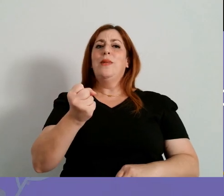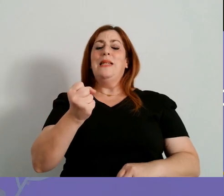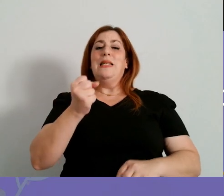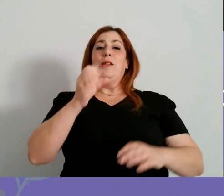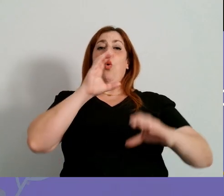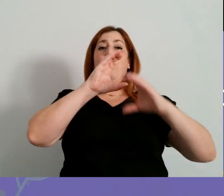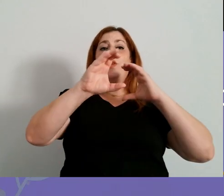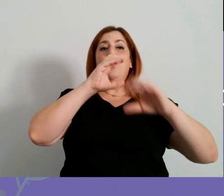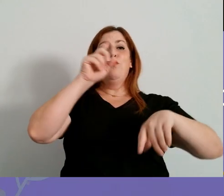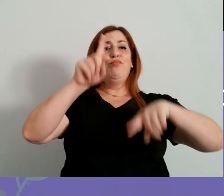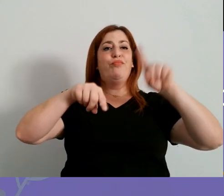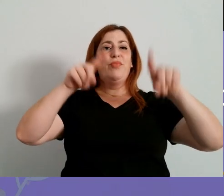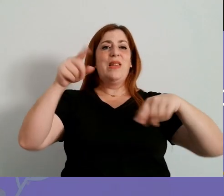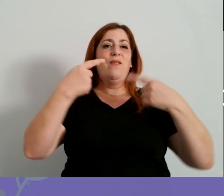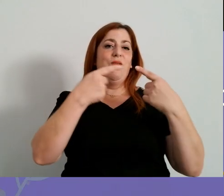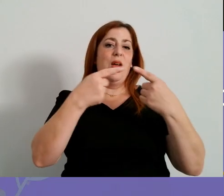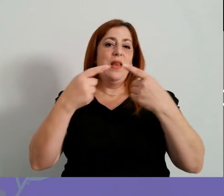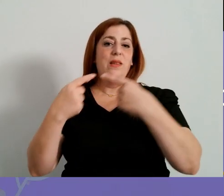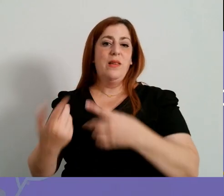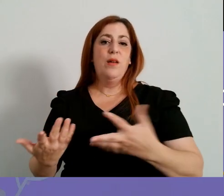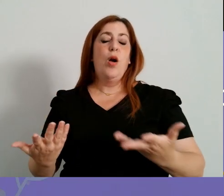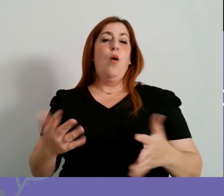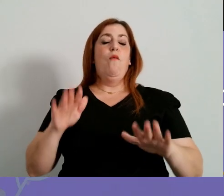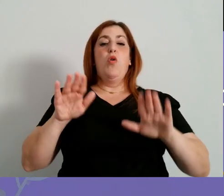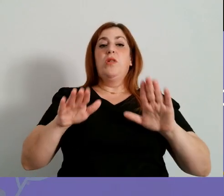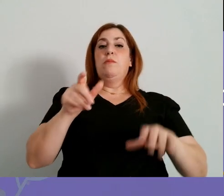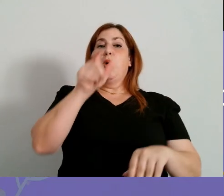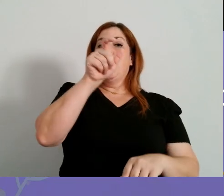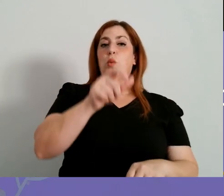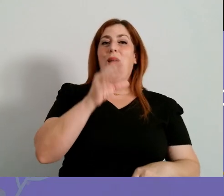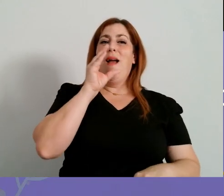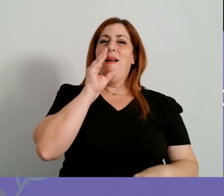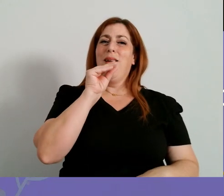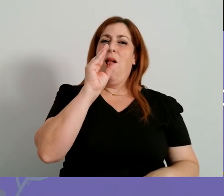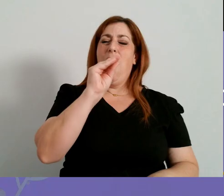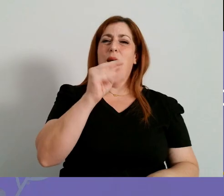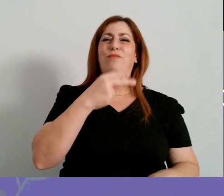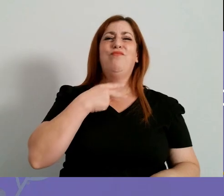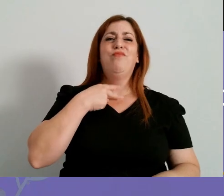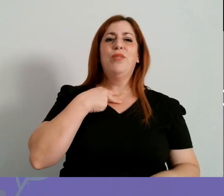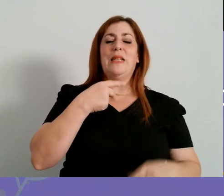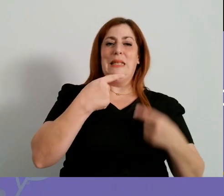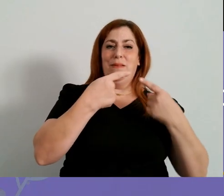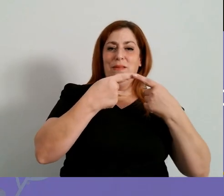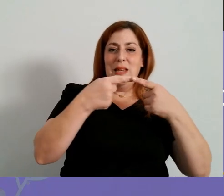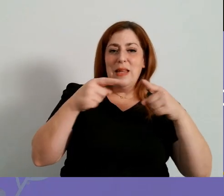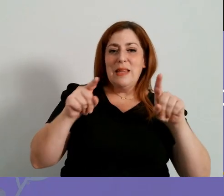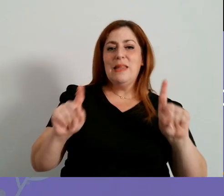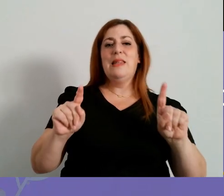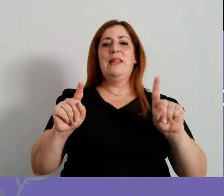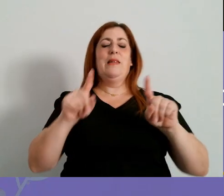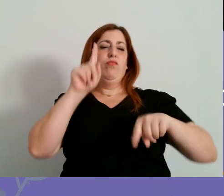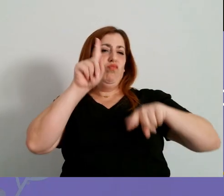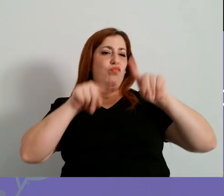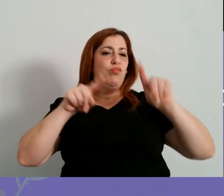may mean that someone either speaks in a different tone of voice, uses different